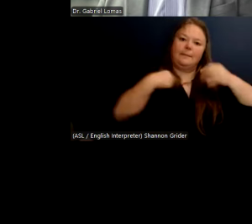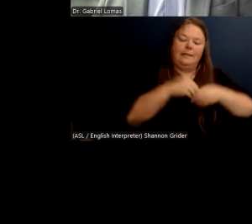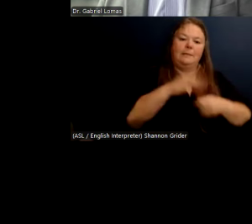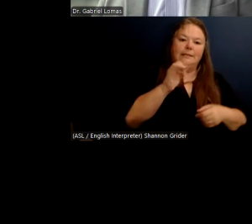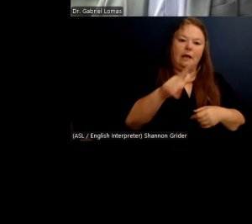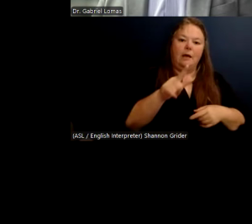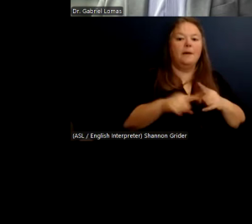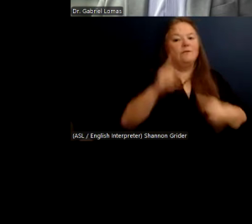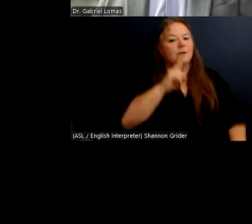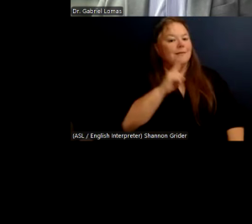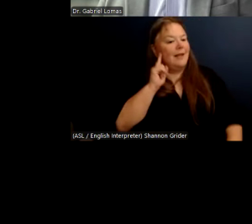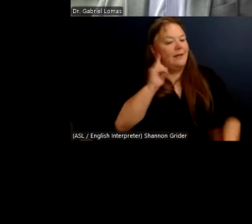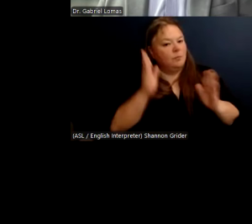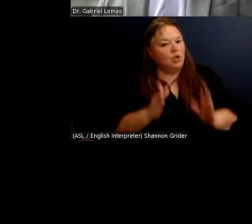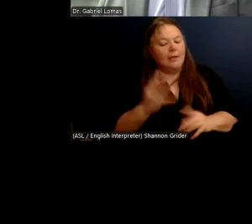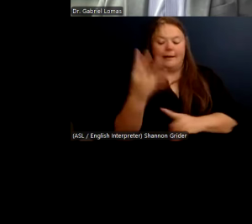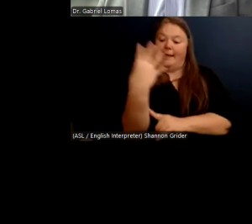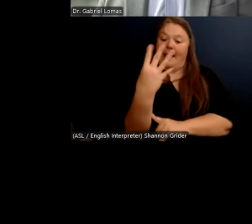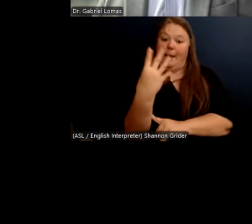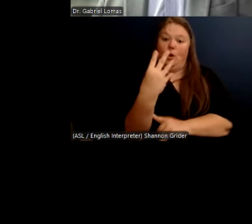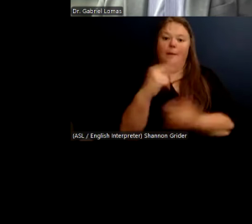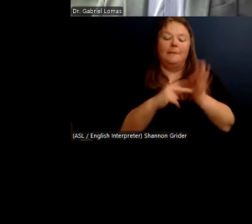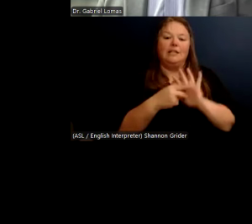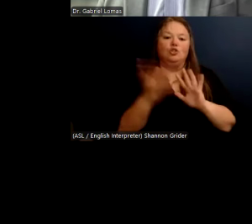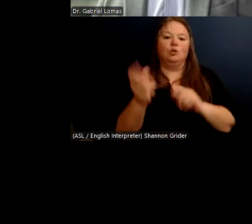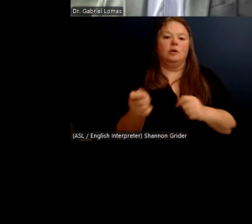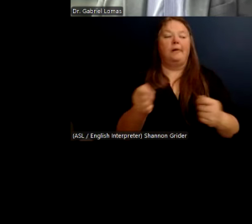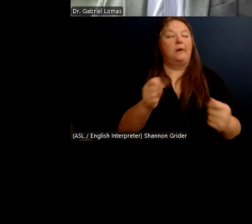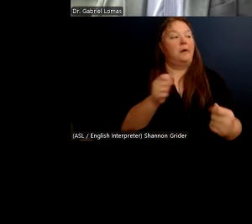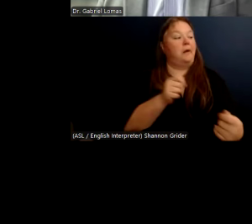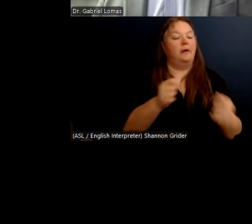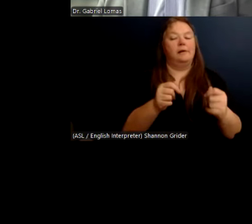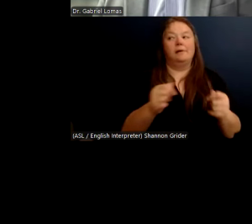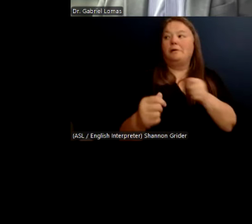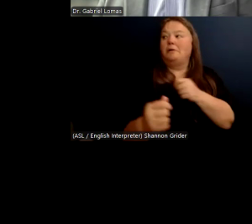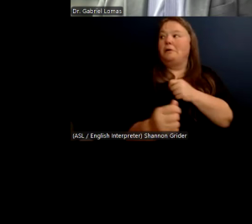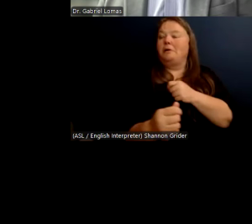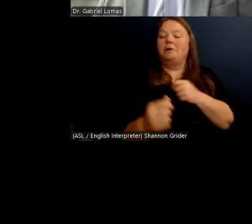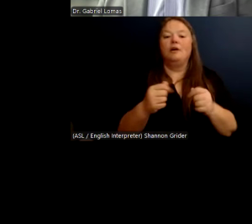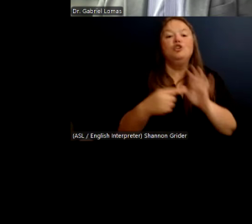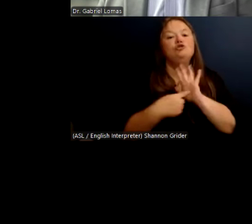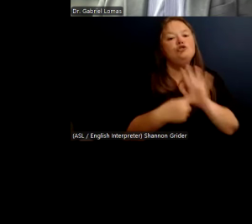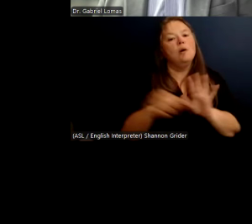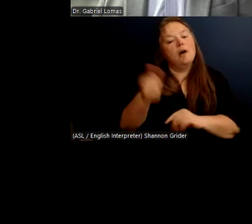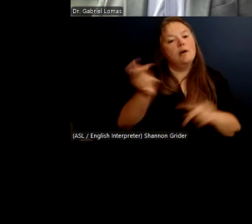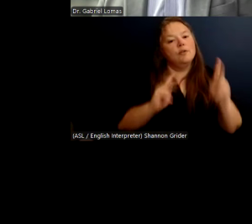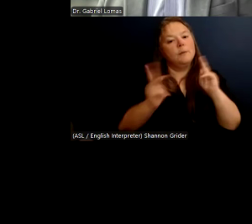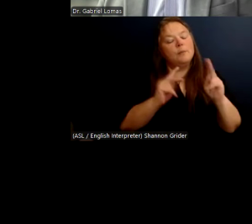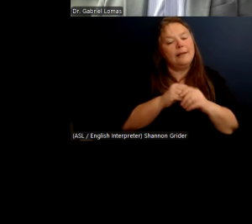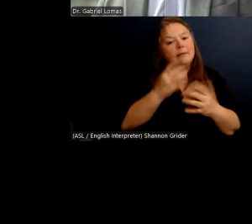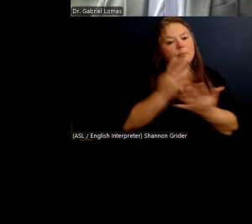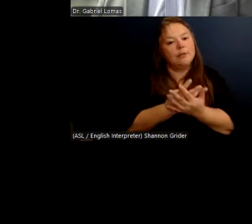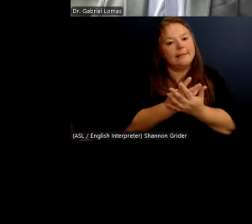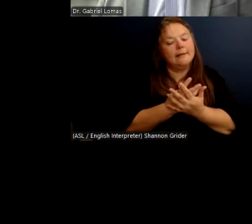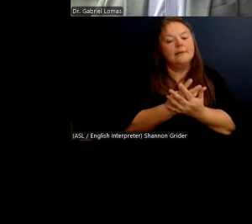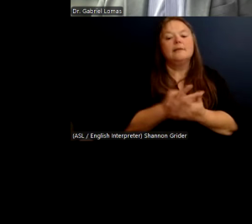camera. So there is concern that you could show you're in the other cellmate or people within the prison. So they